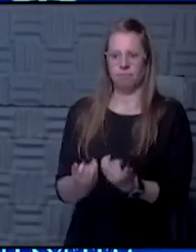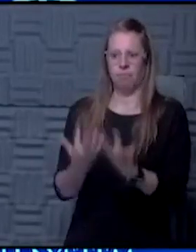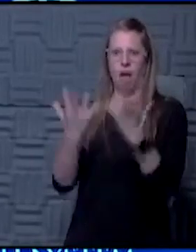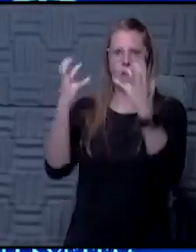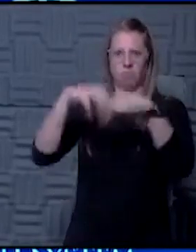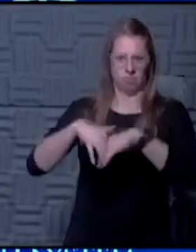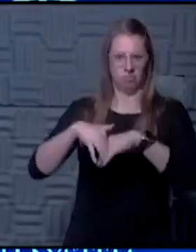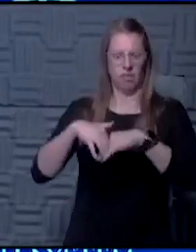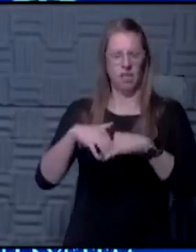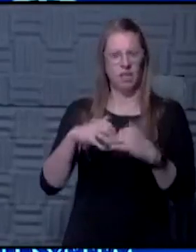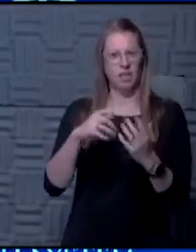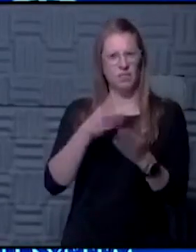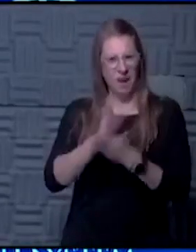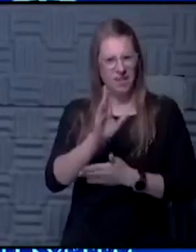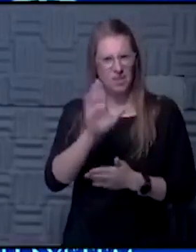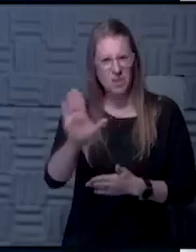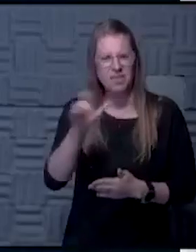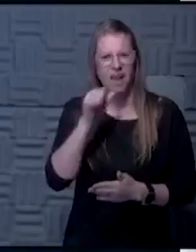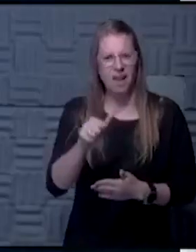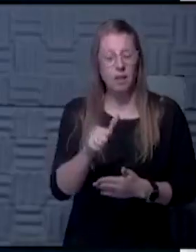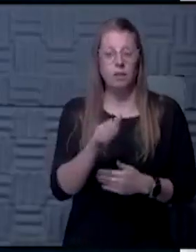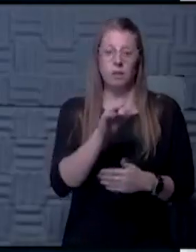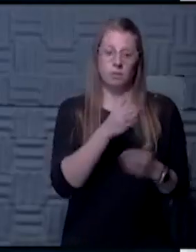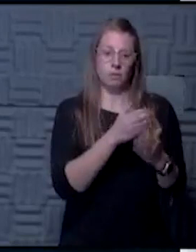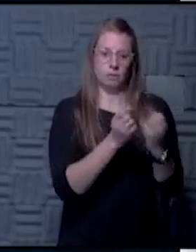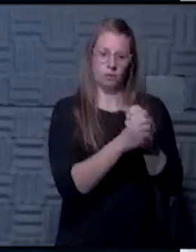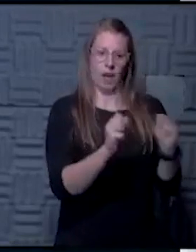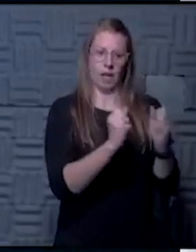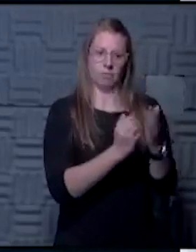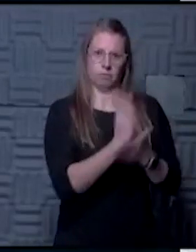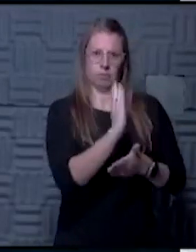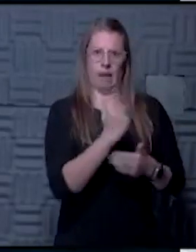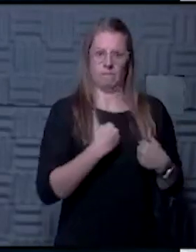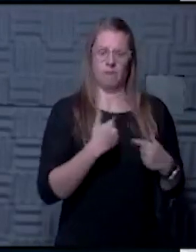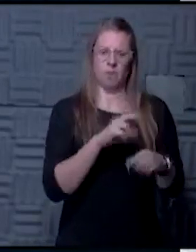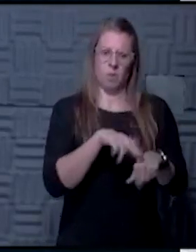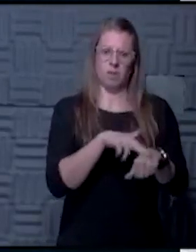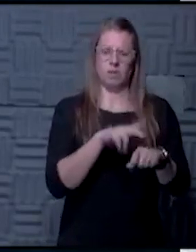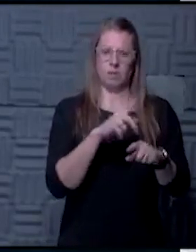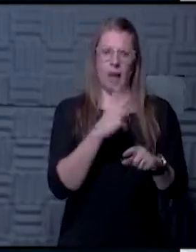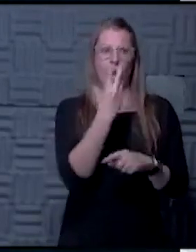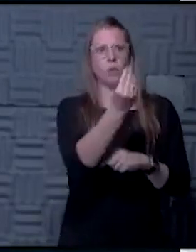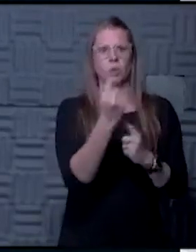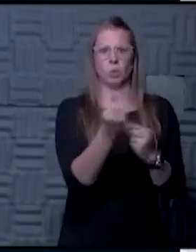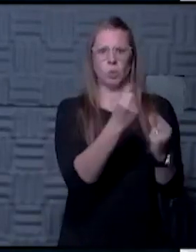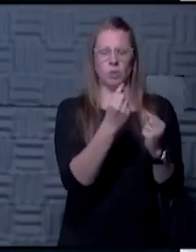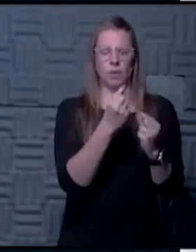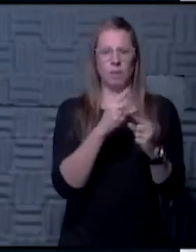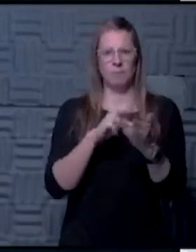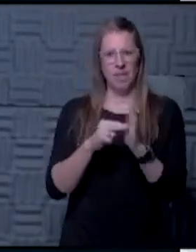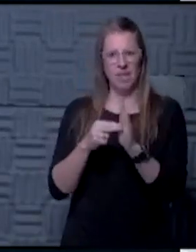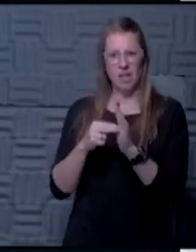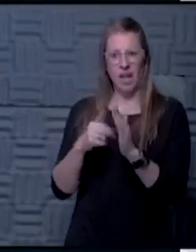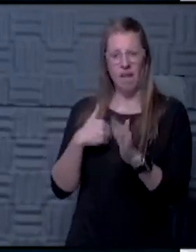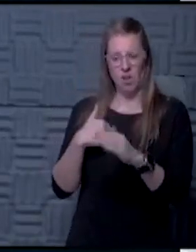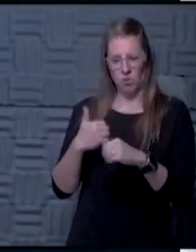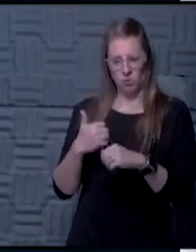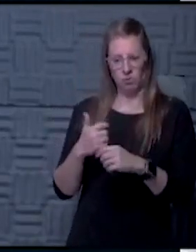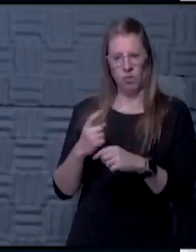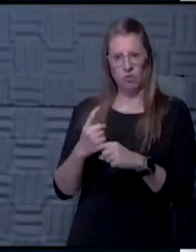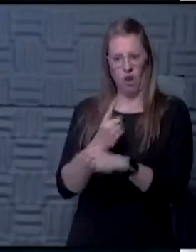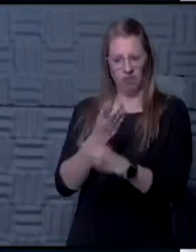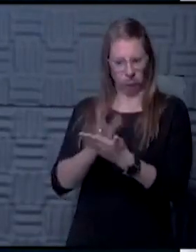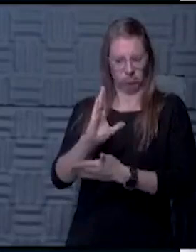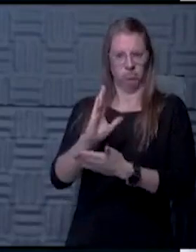look at it differently. Do you have a freedom? Of course you do. If you're out by yourself, do what you want. But you don't have the right to injure other people. And